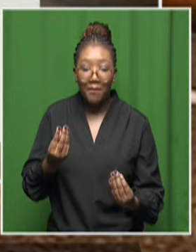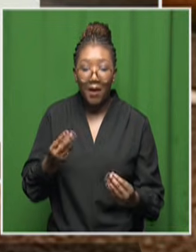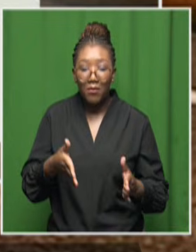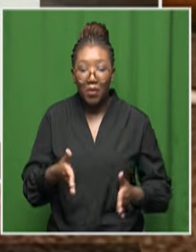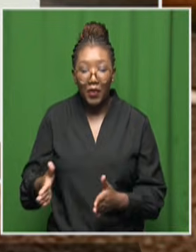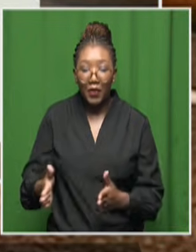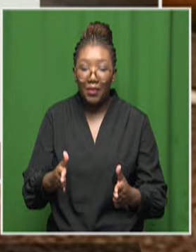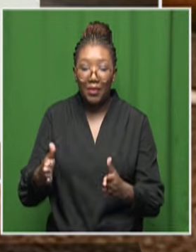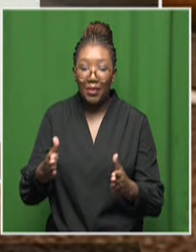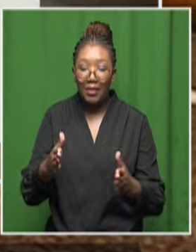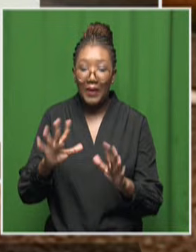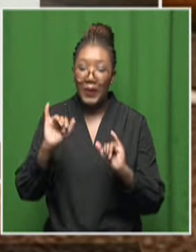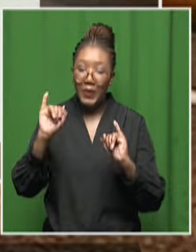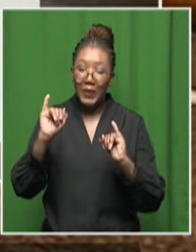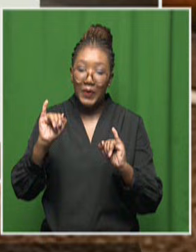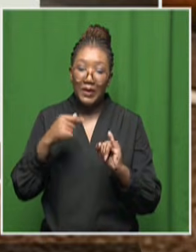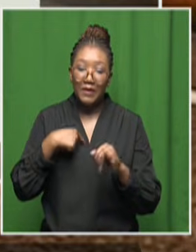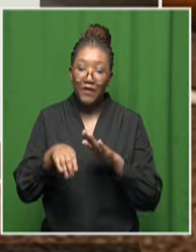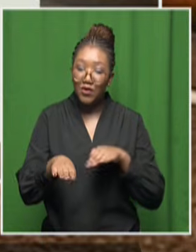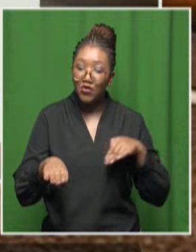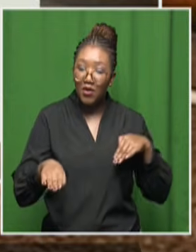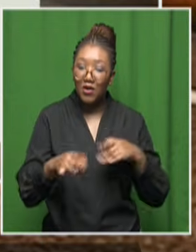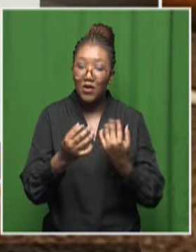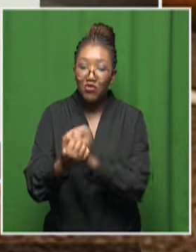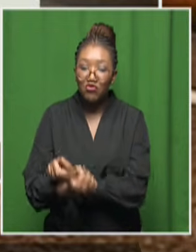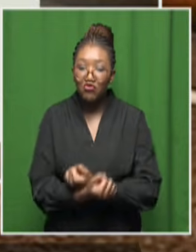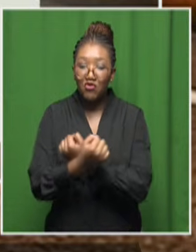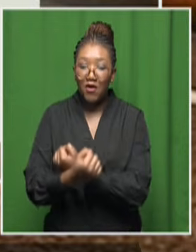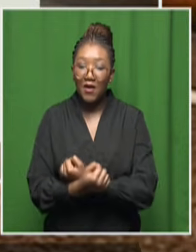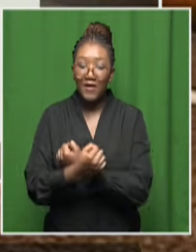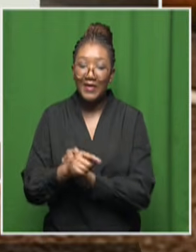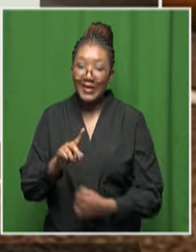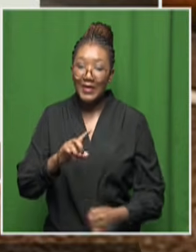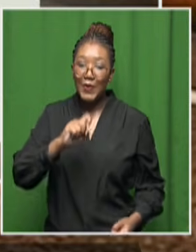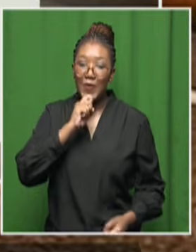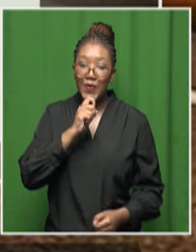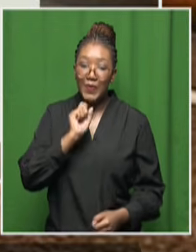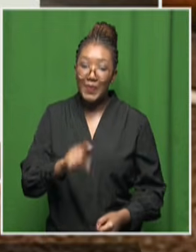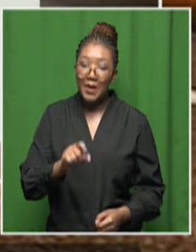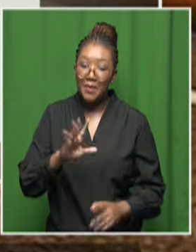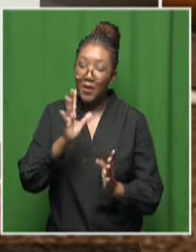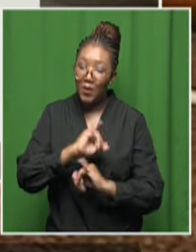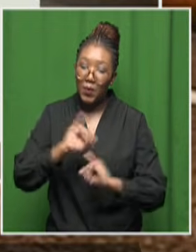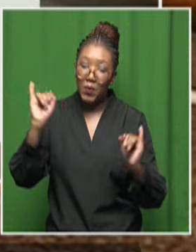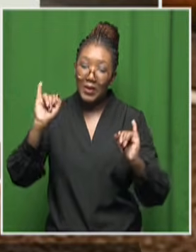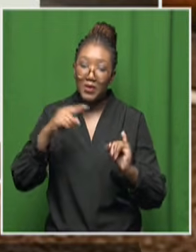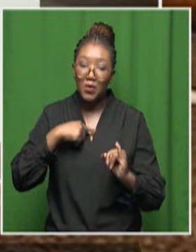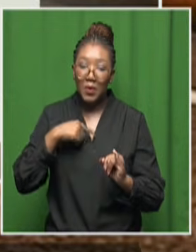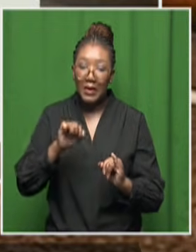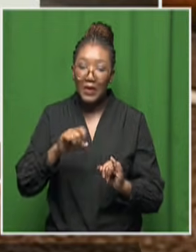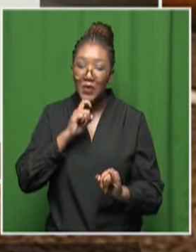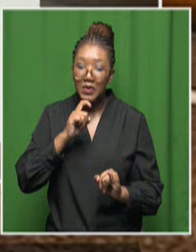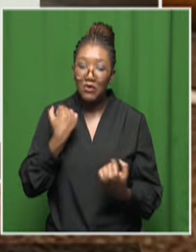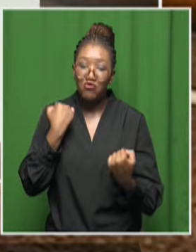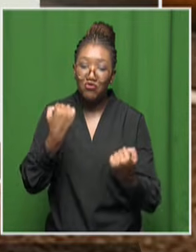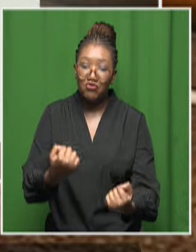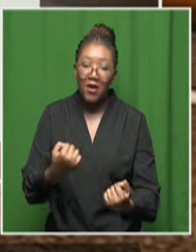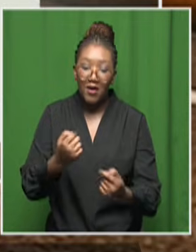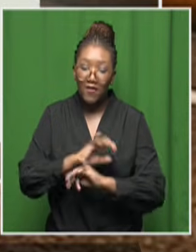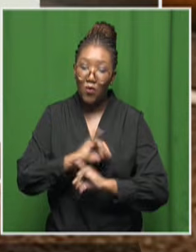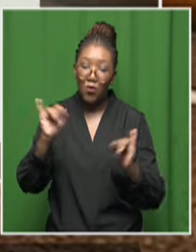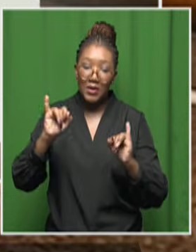and of course a massive high volume of truck traffic using that route as well, which is just sort of making the situation a lot worse. So just keep that in mind. If